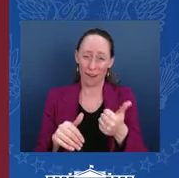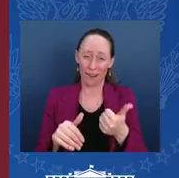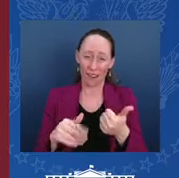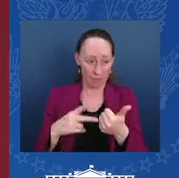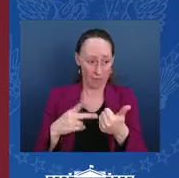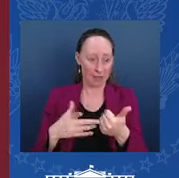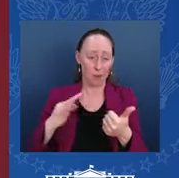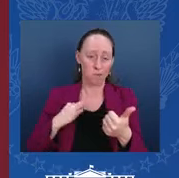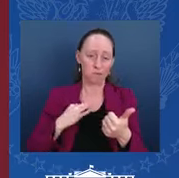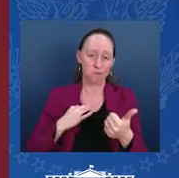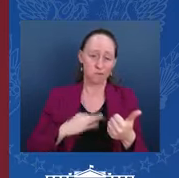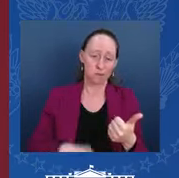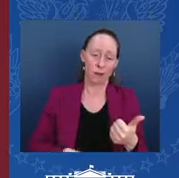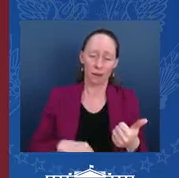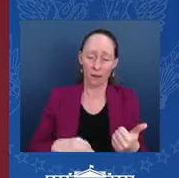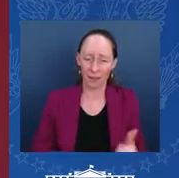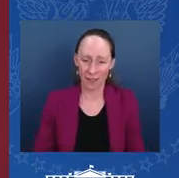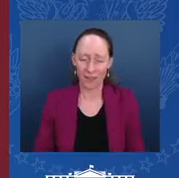Think about that.